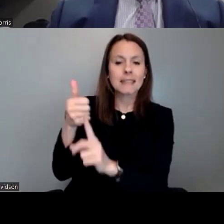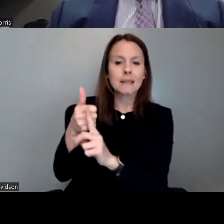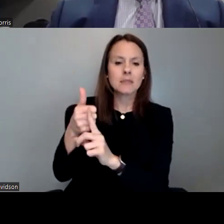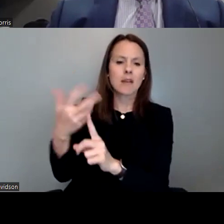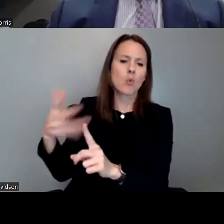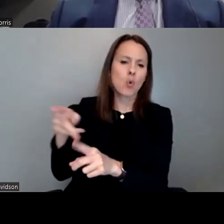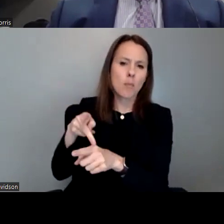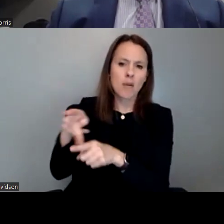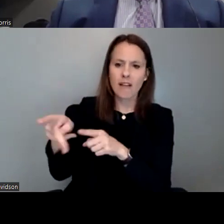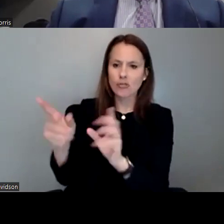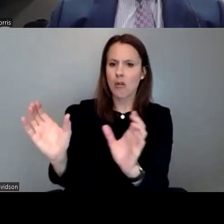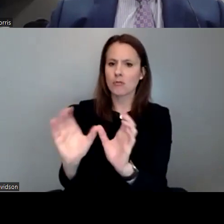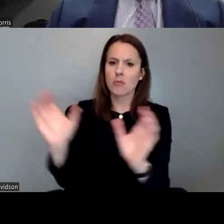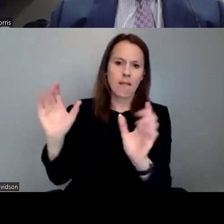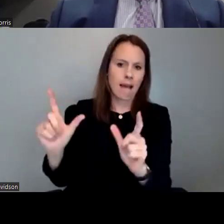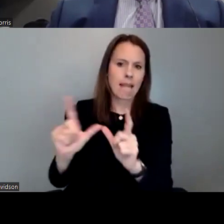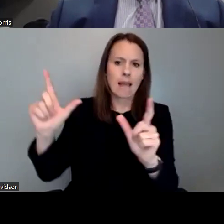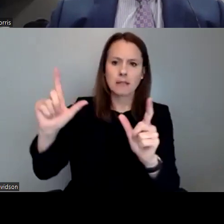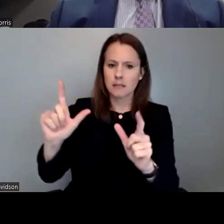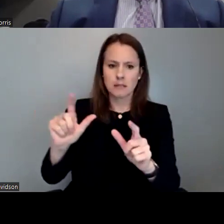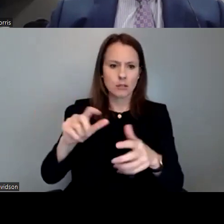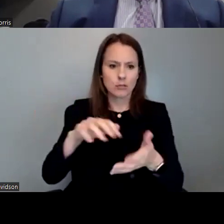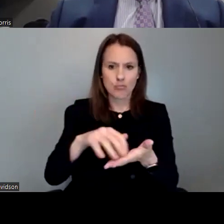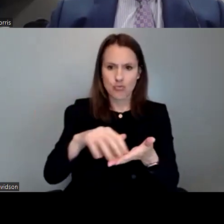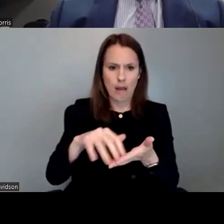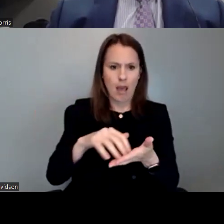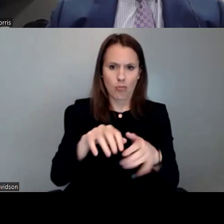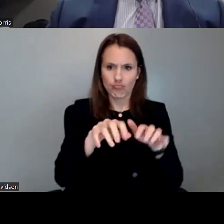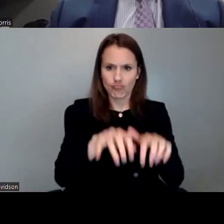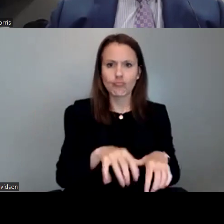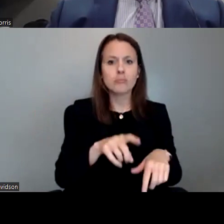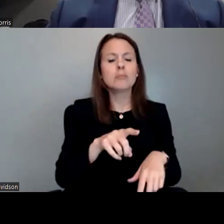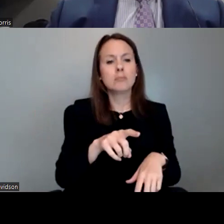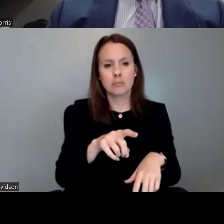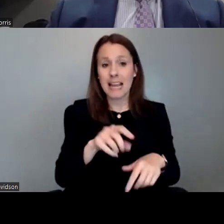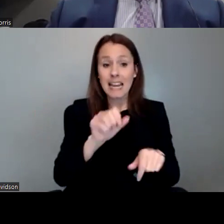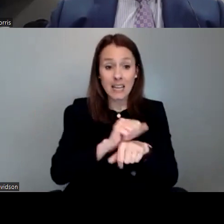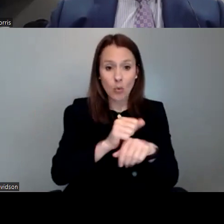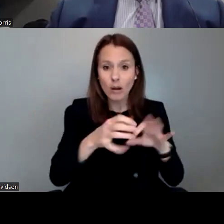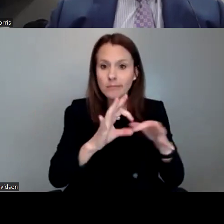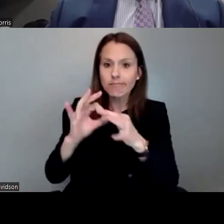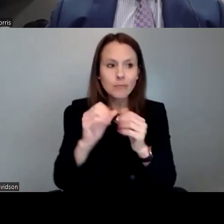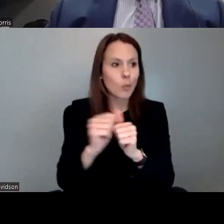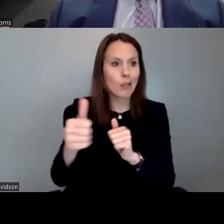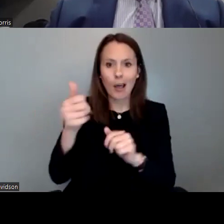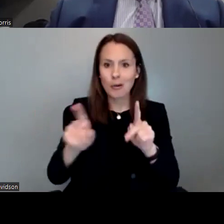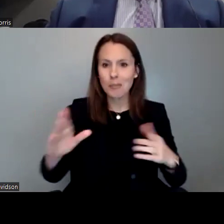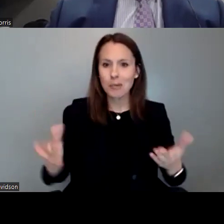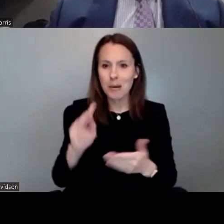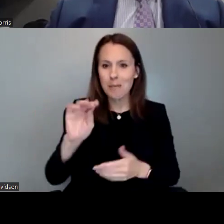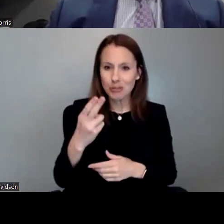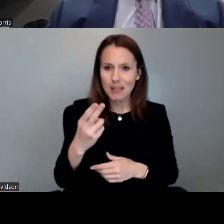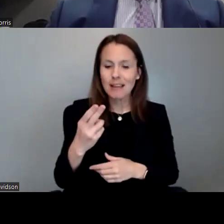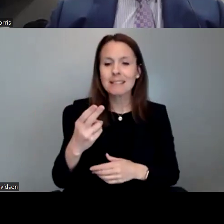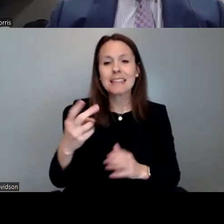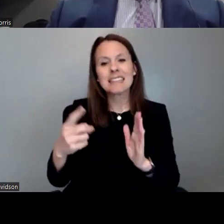trained transcriber, Braille transcriber, and he works with other transcribers here in the state of Michigan, and sometimes